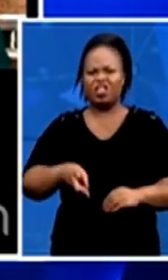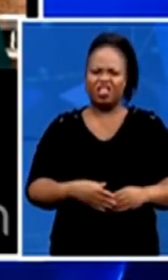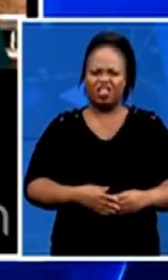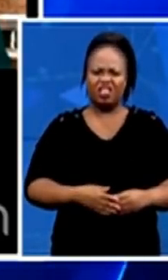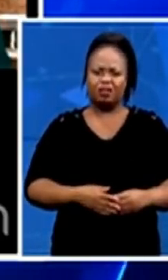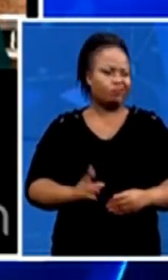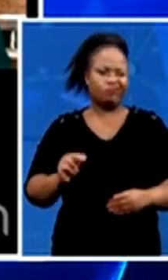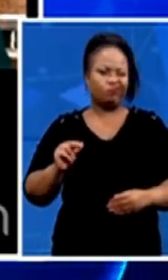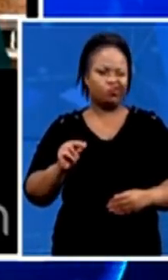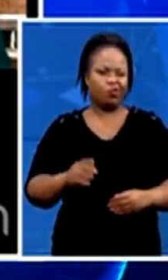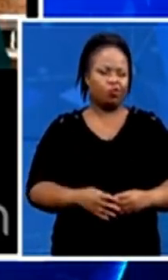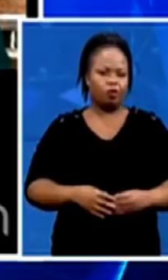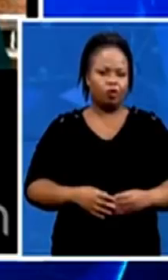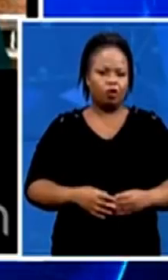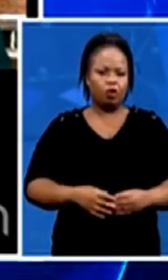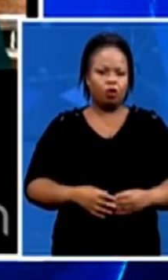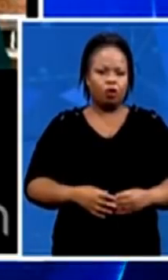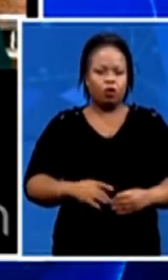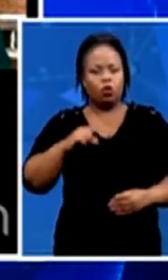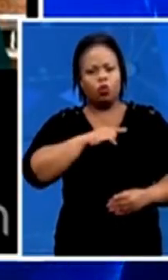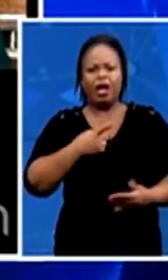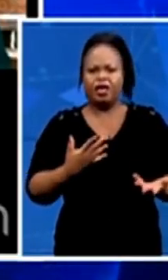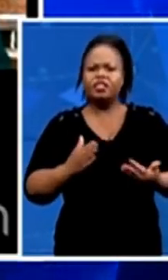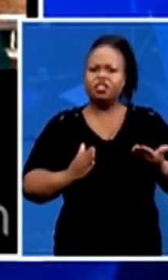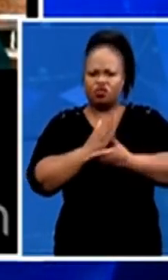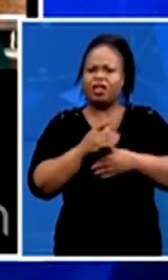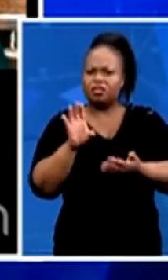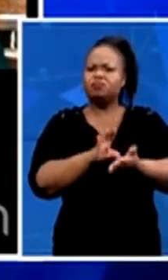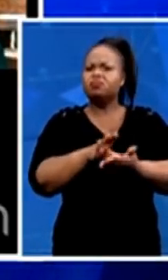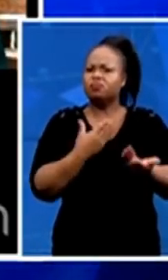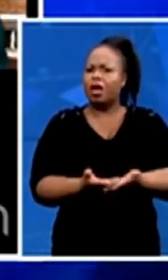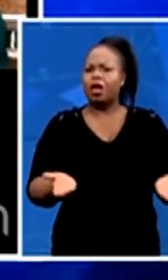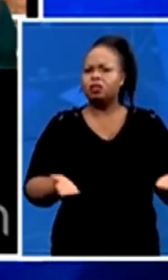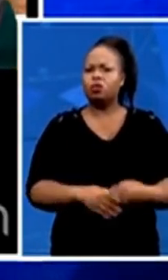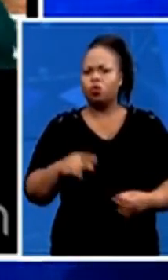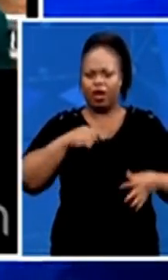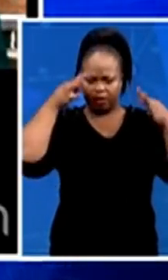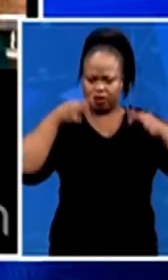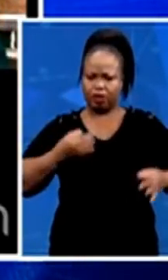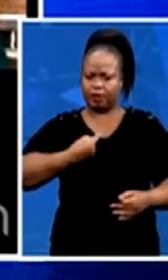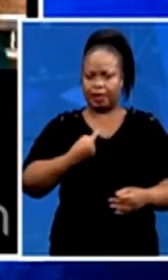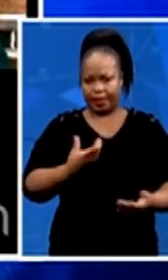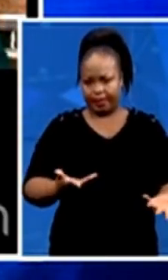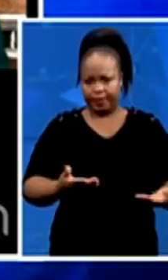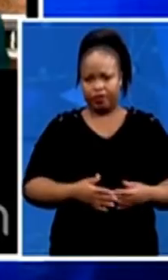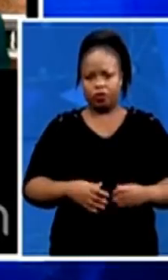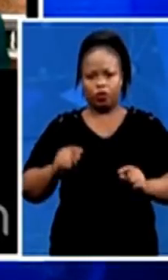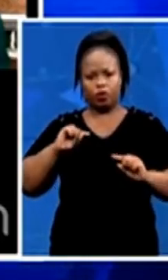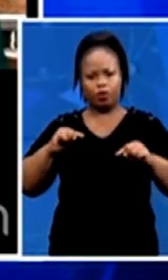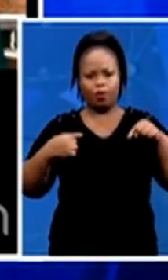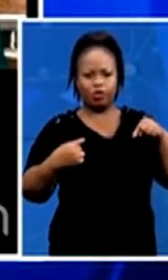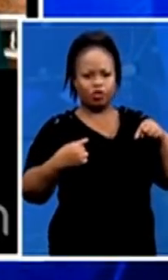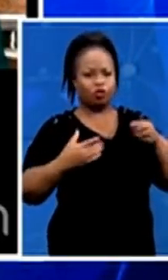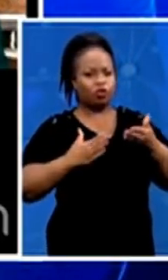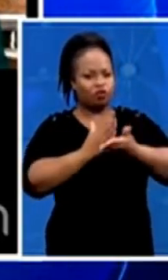a waivable right. So it says, in contrast to those rights, the nature of the rights to human